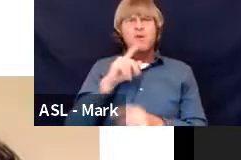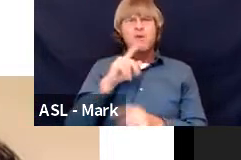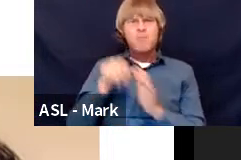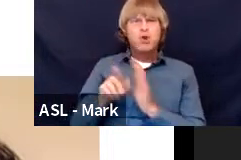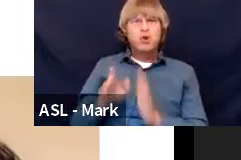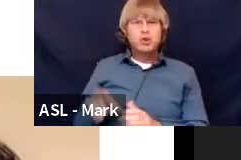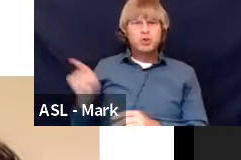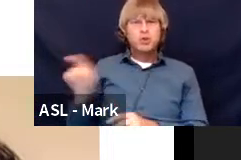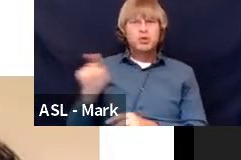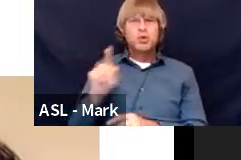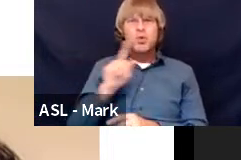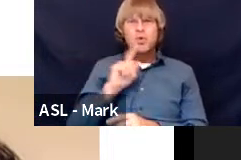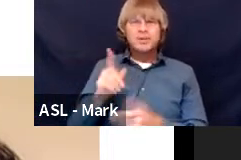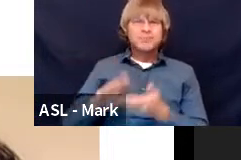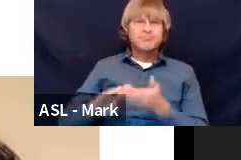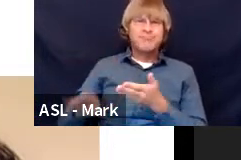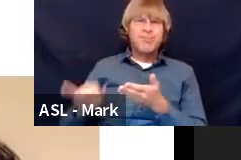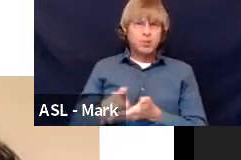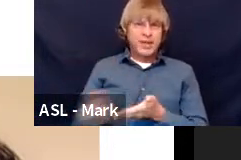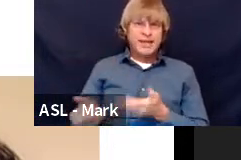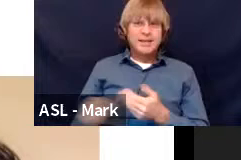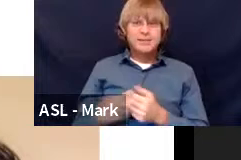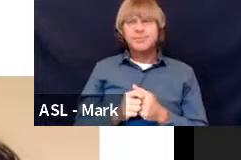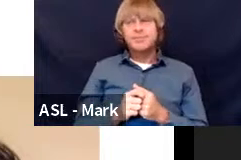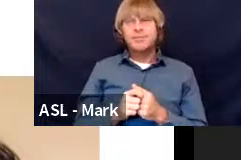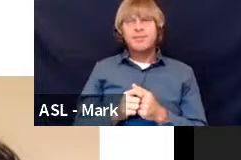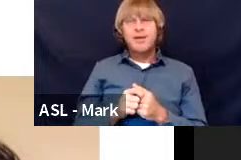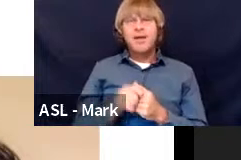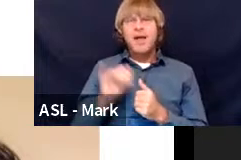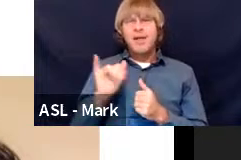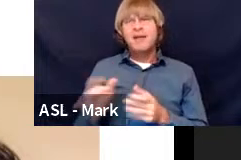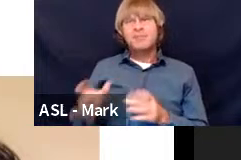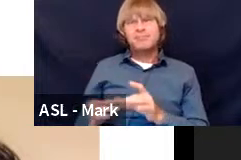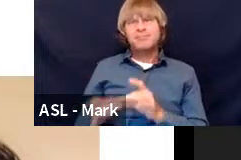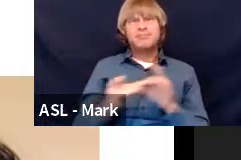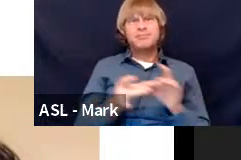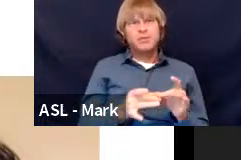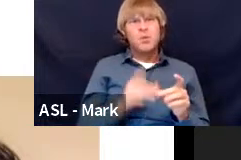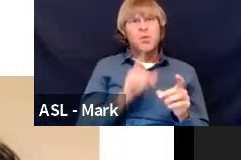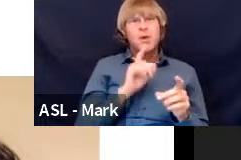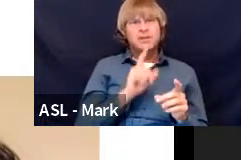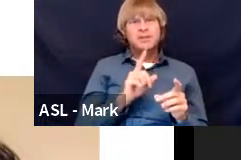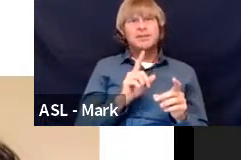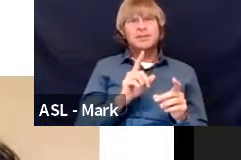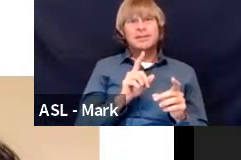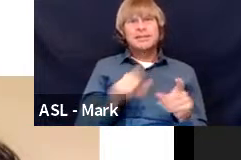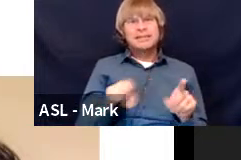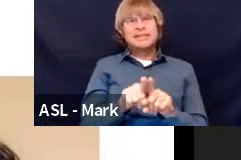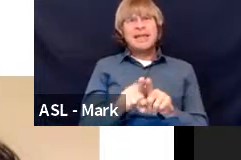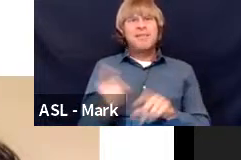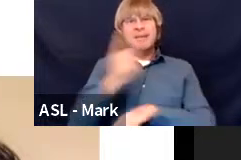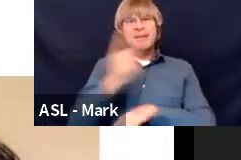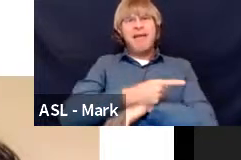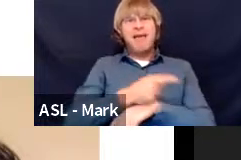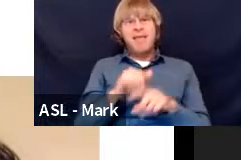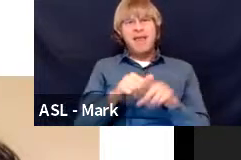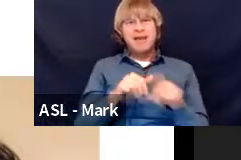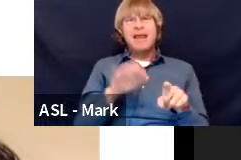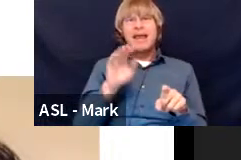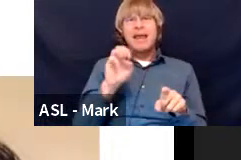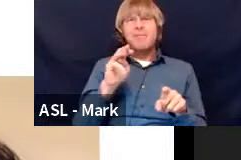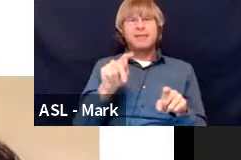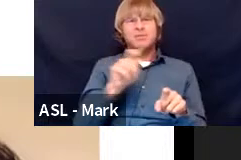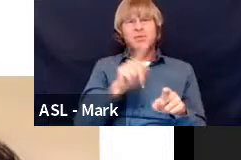were acquitted this week, which coincidentally was the exact same date that Emmett